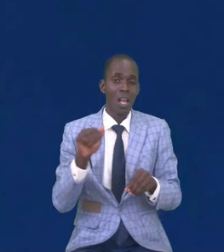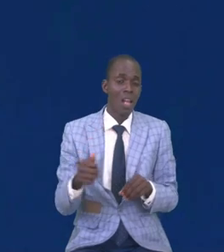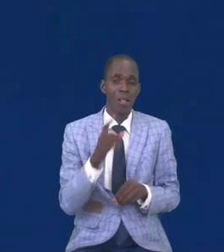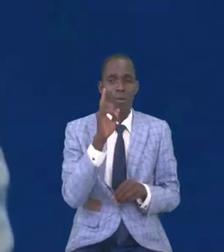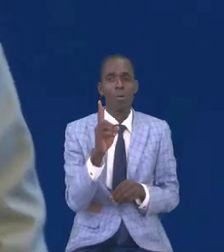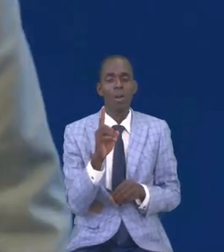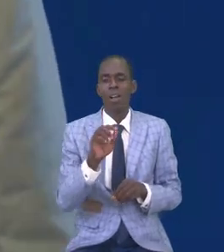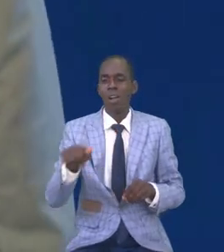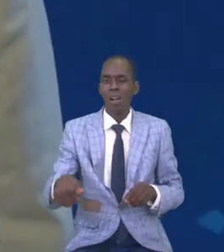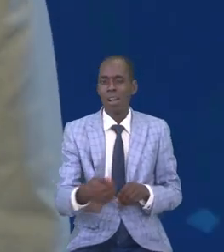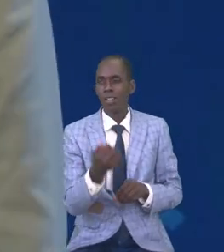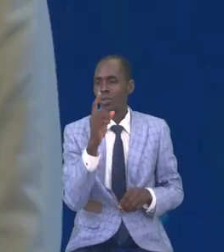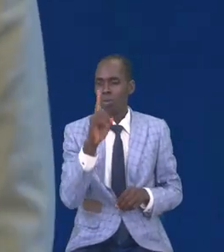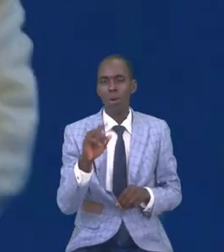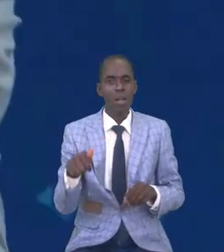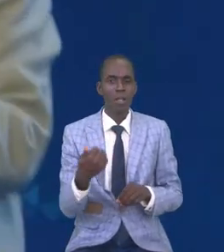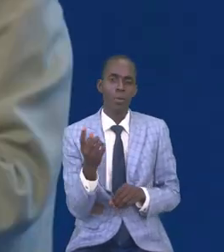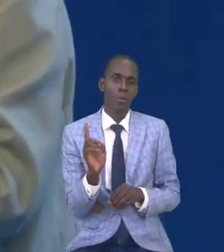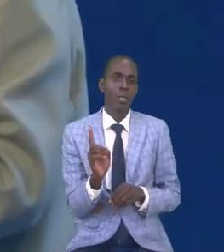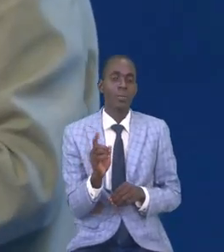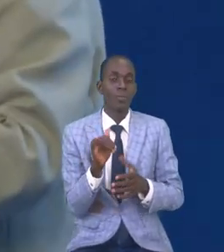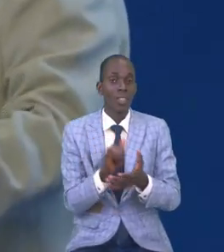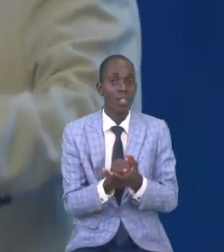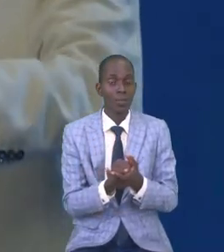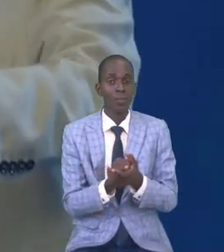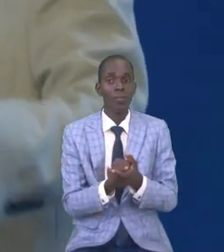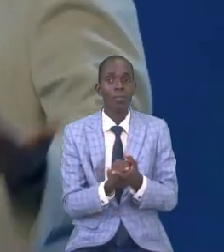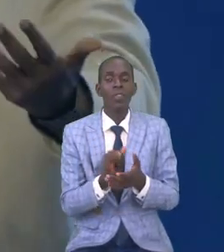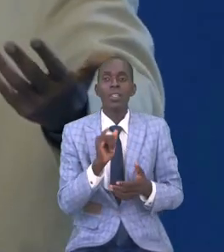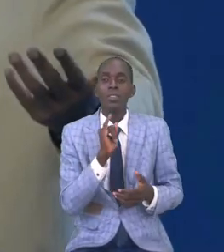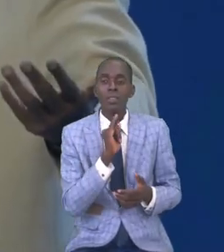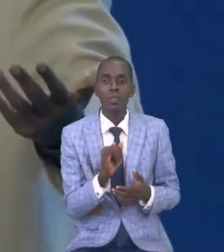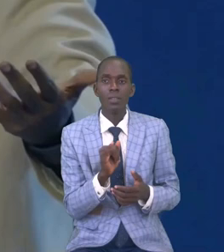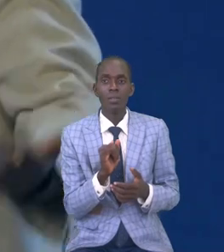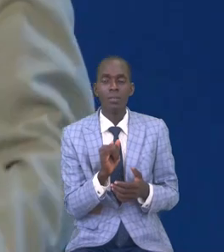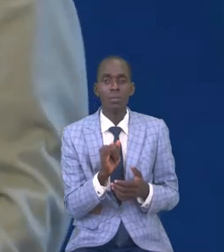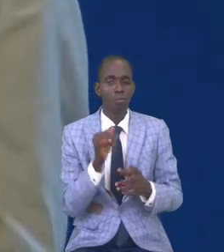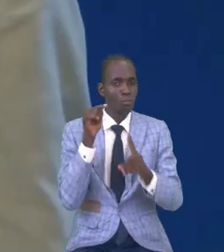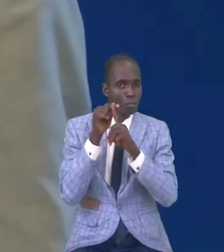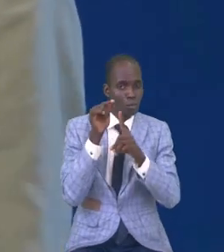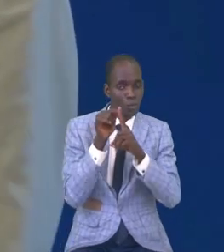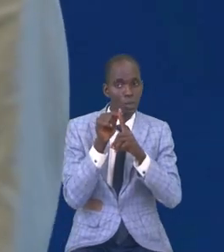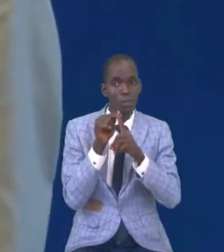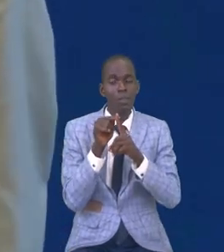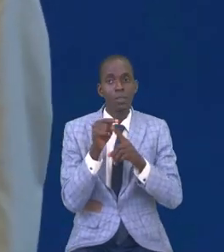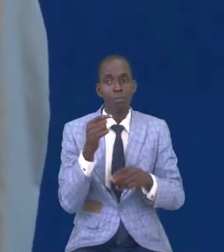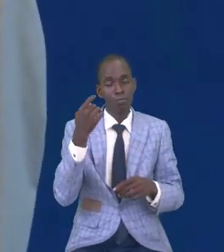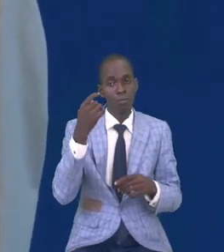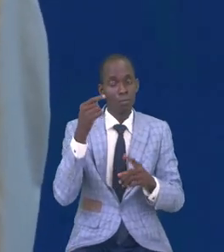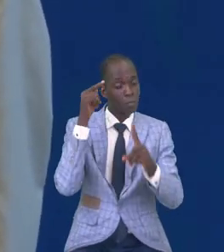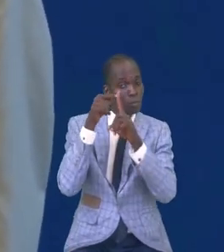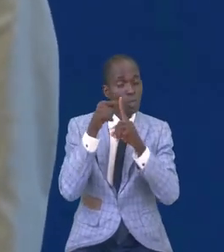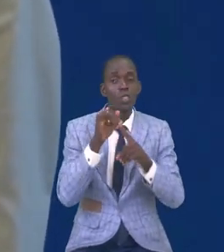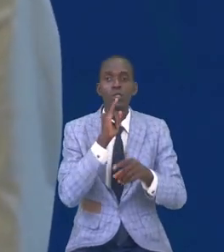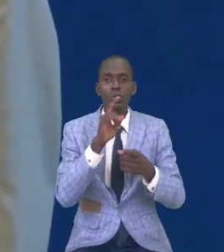anyone, anyone, anywhere that his major aim is to correct